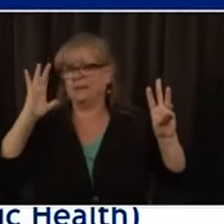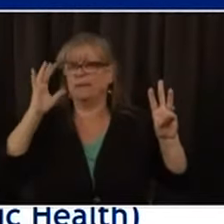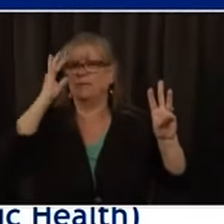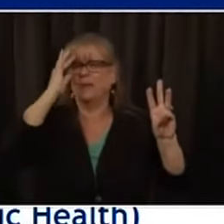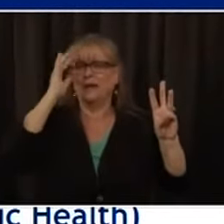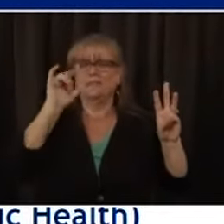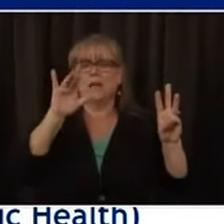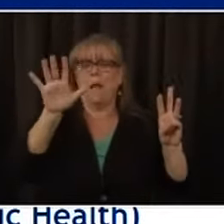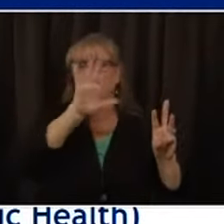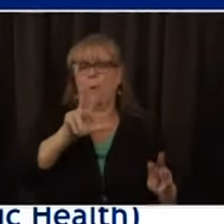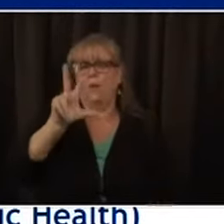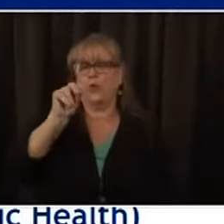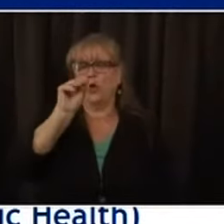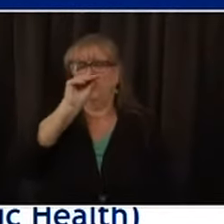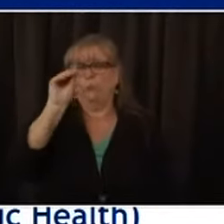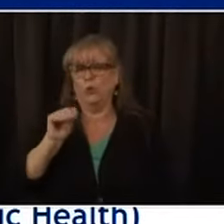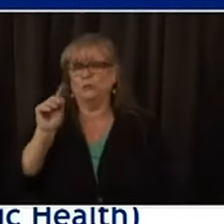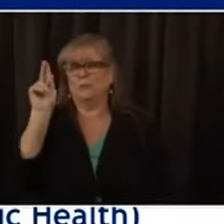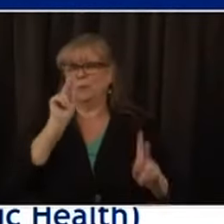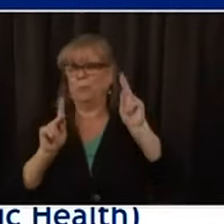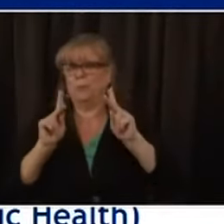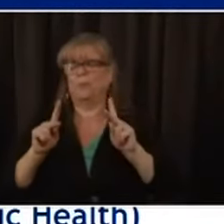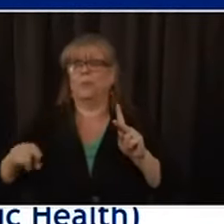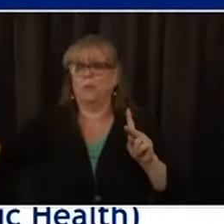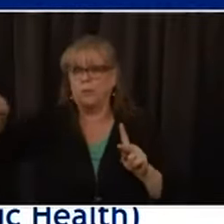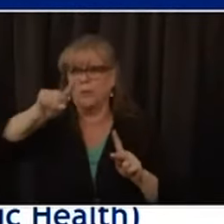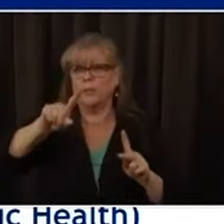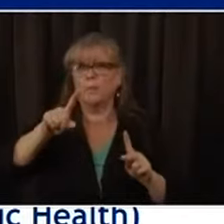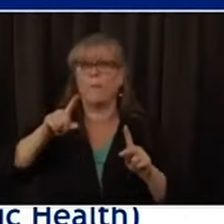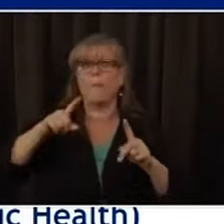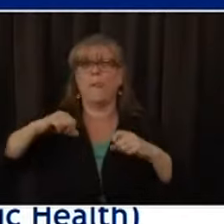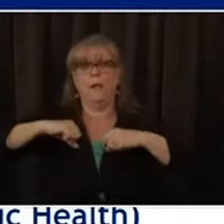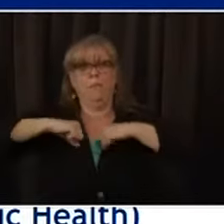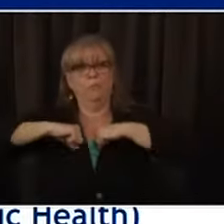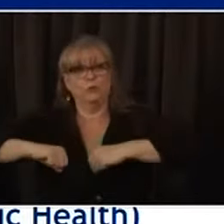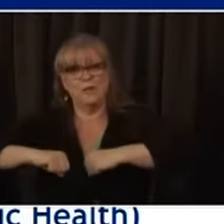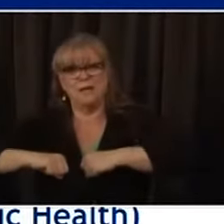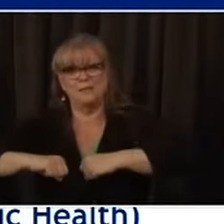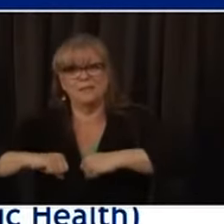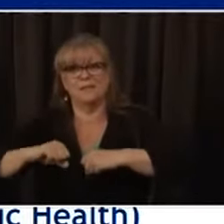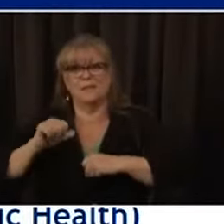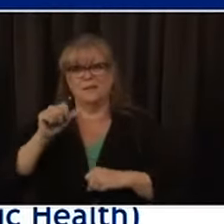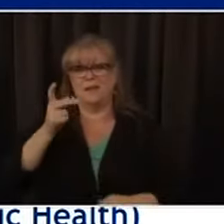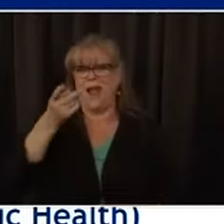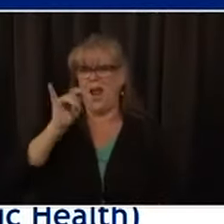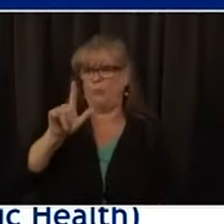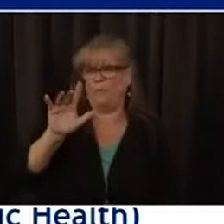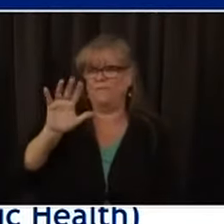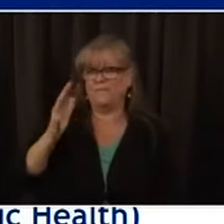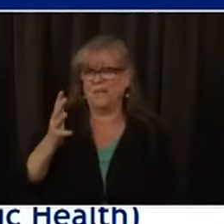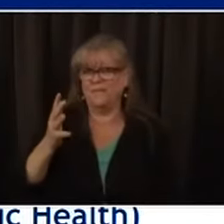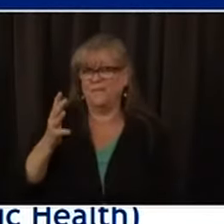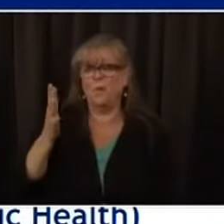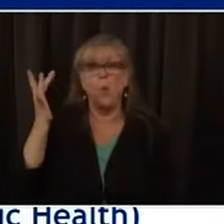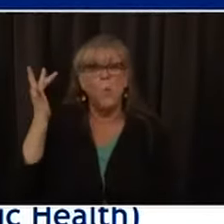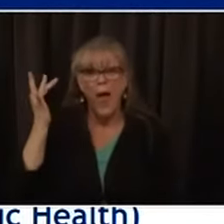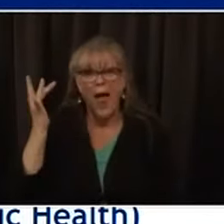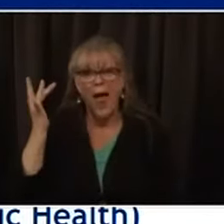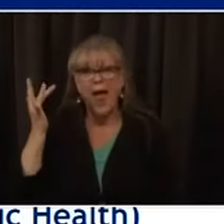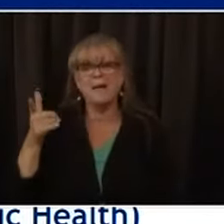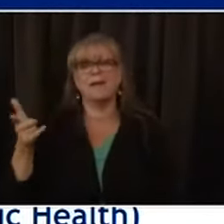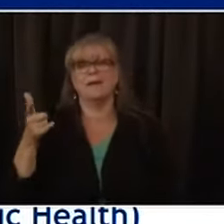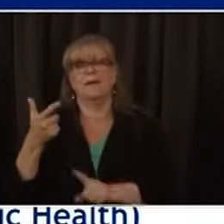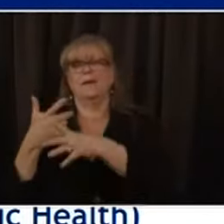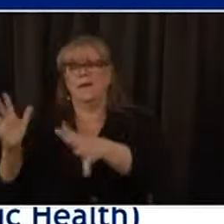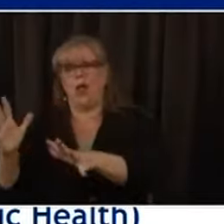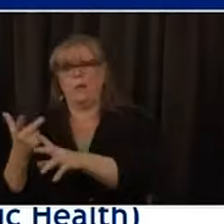currently immune from SARS-CoV-2 as of April 5th. This is both by vaccination and by prior infection.